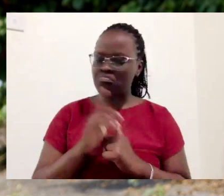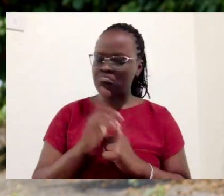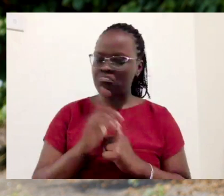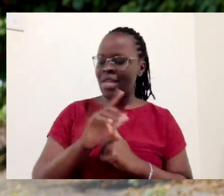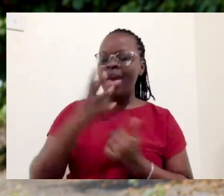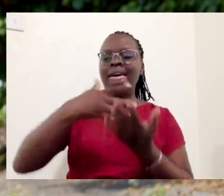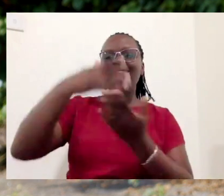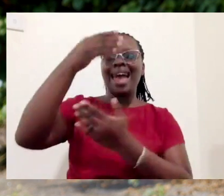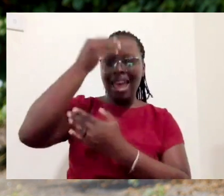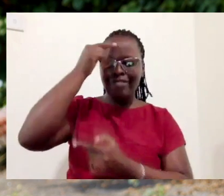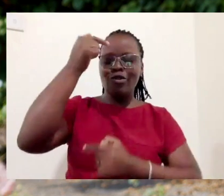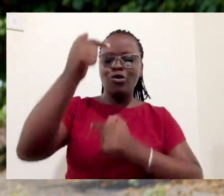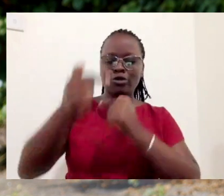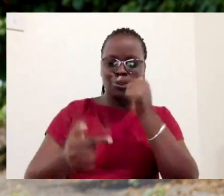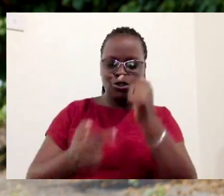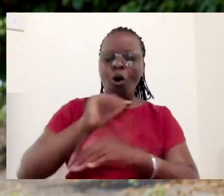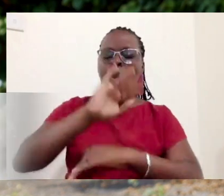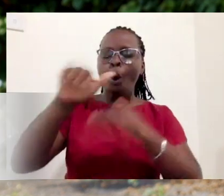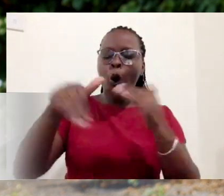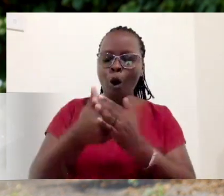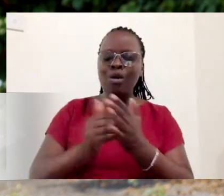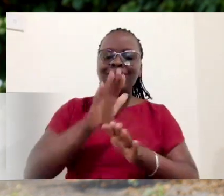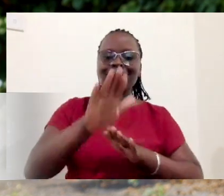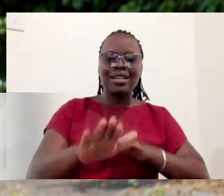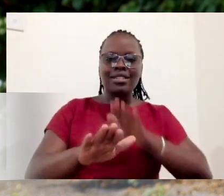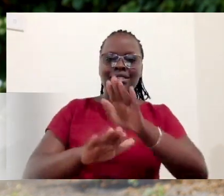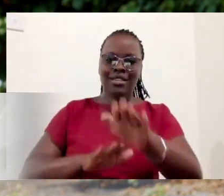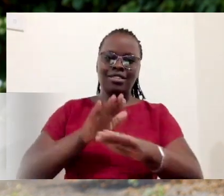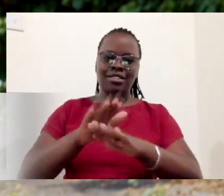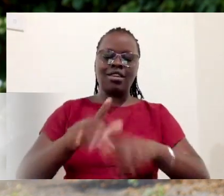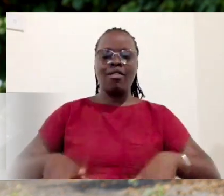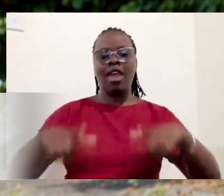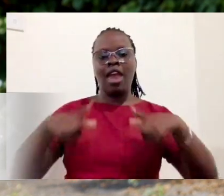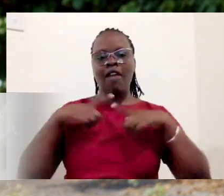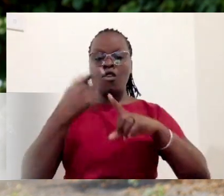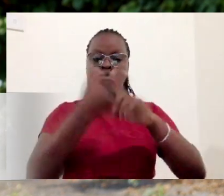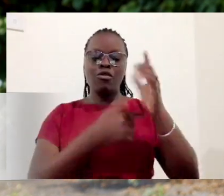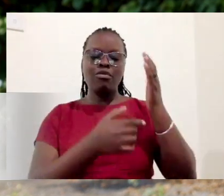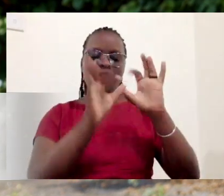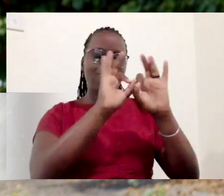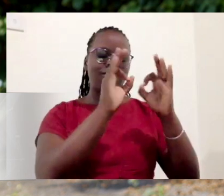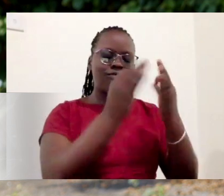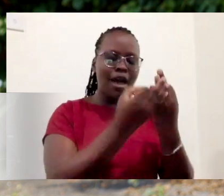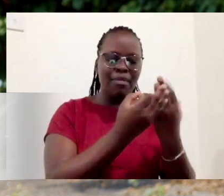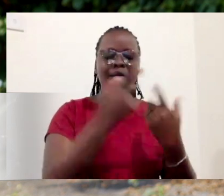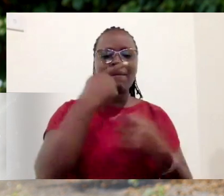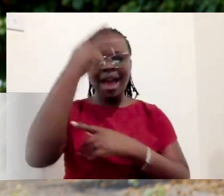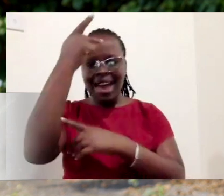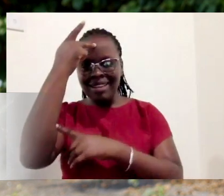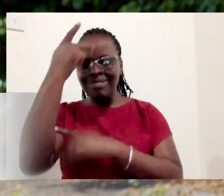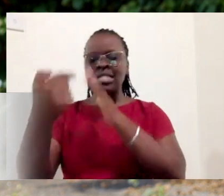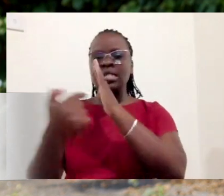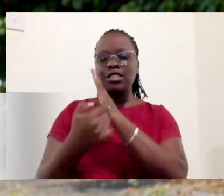Well, learning continues across all stages of life. Elimu's program, from parenting workshops to digital skilling for